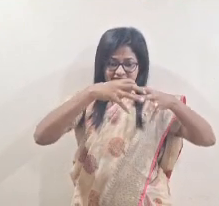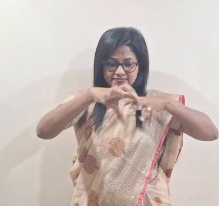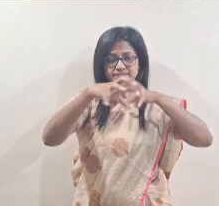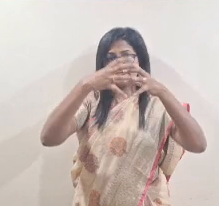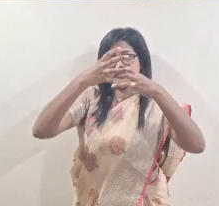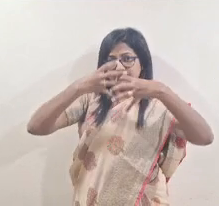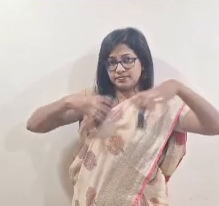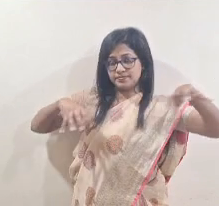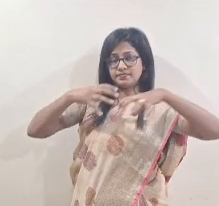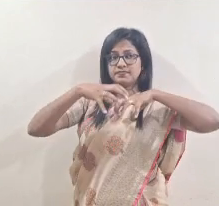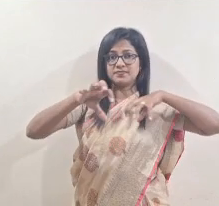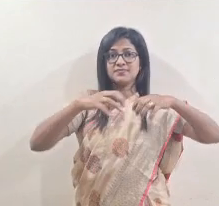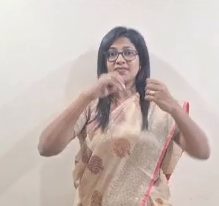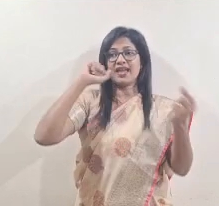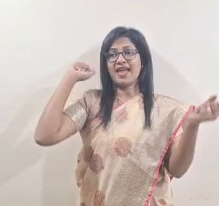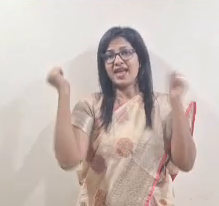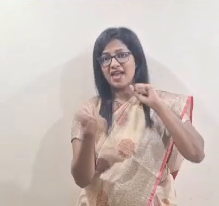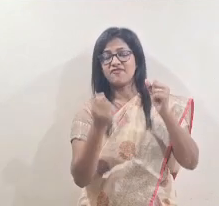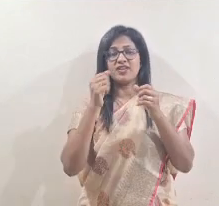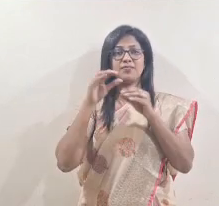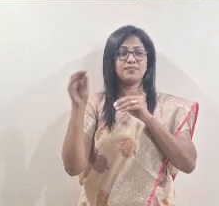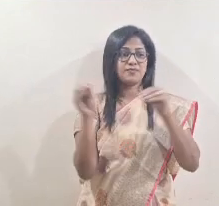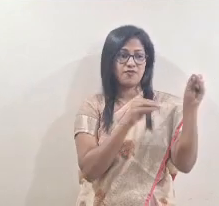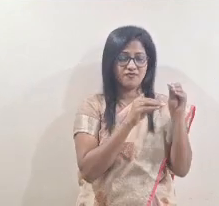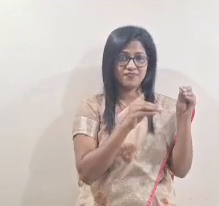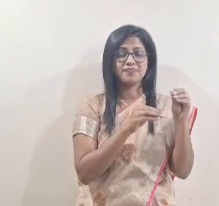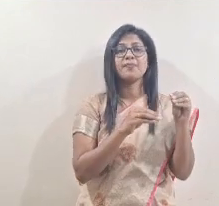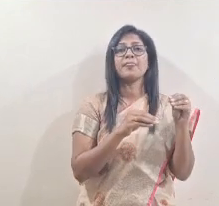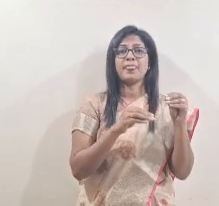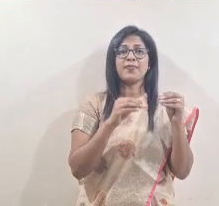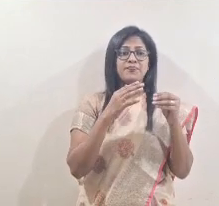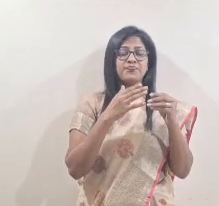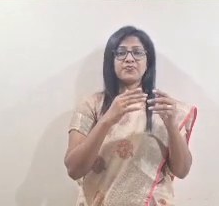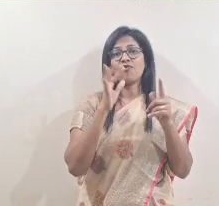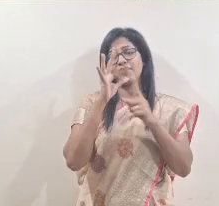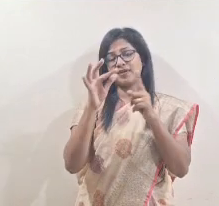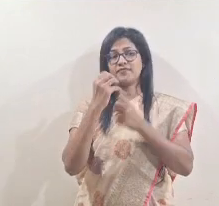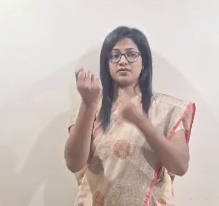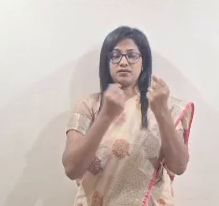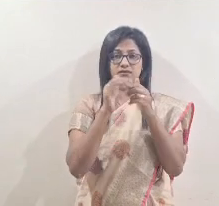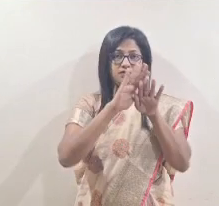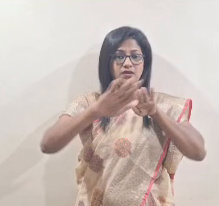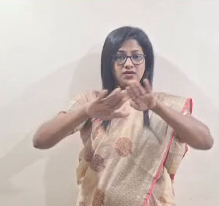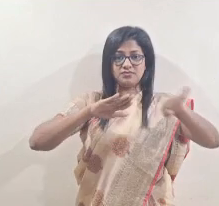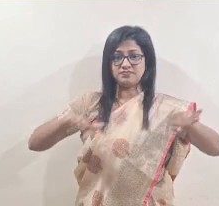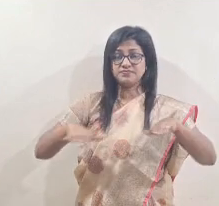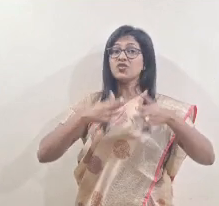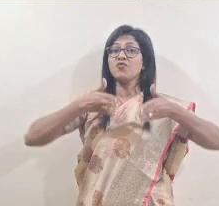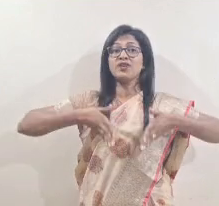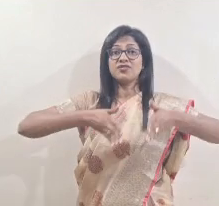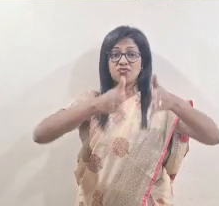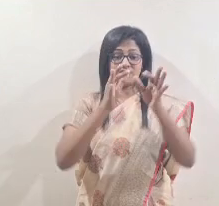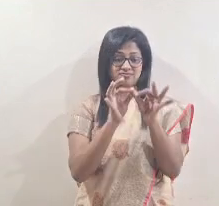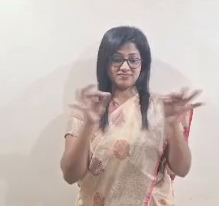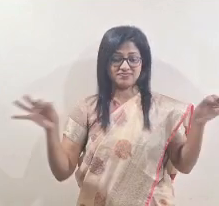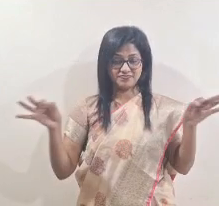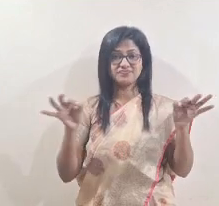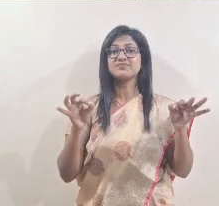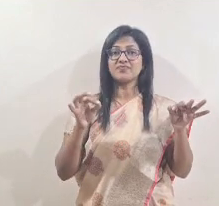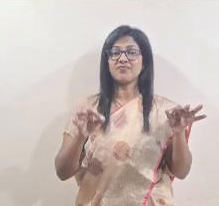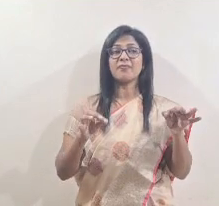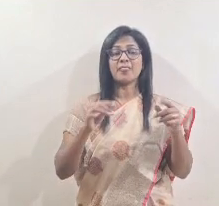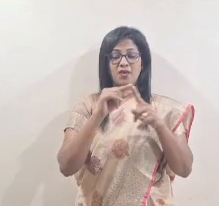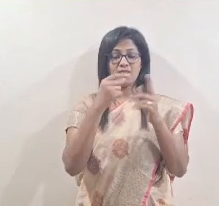the freight movement and the private vehicles, as the road density as